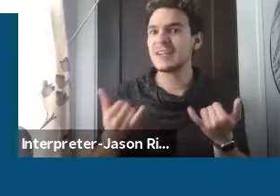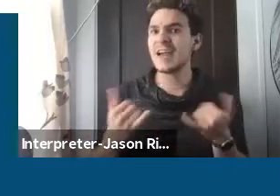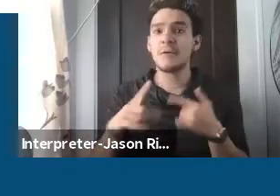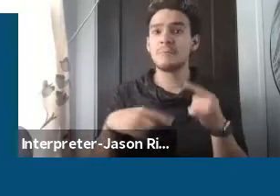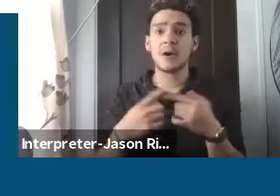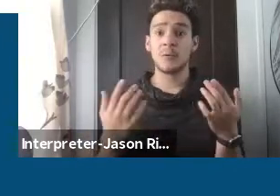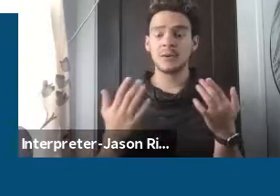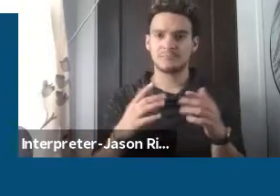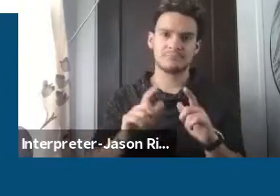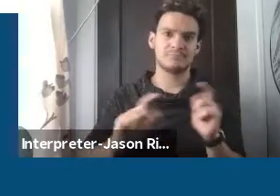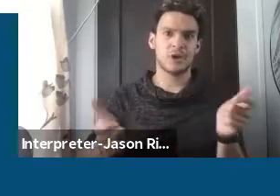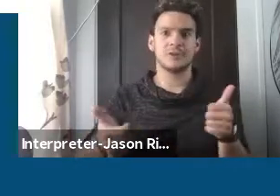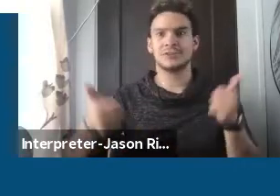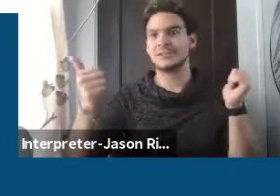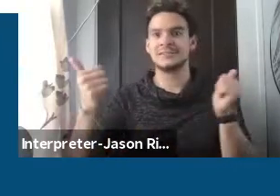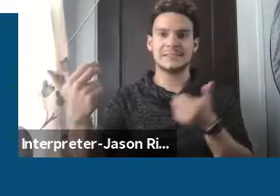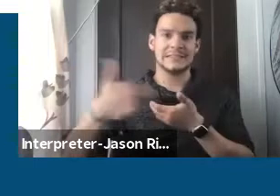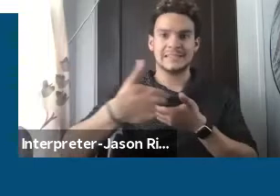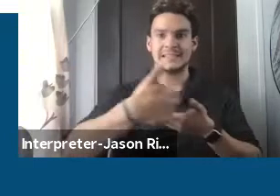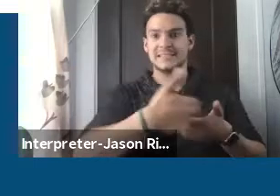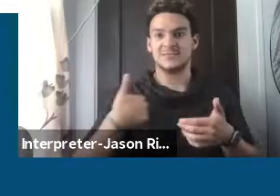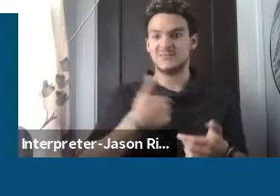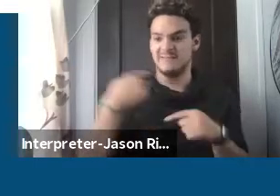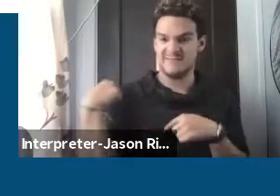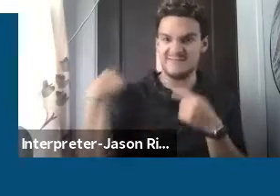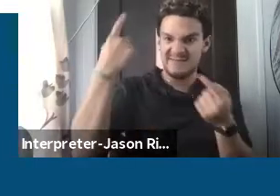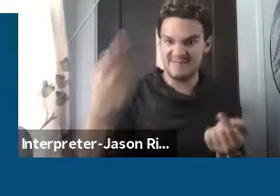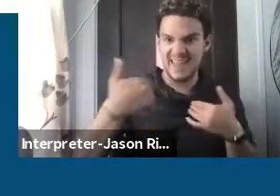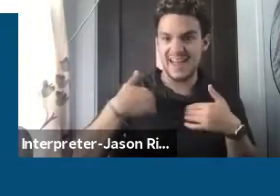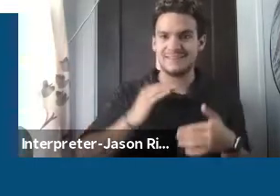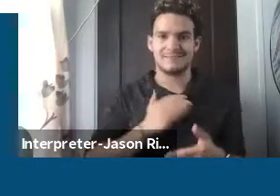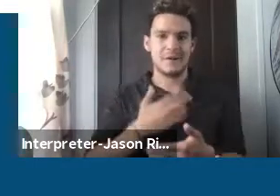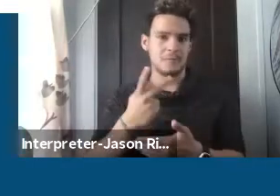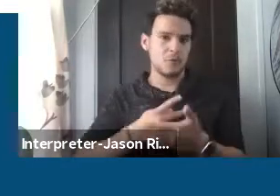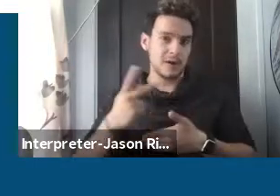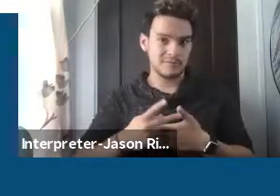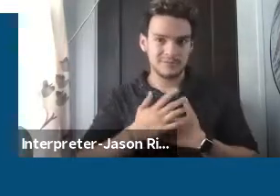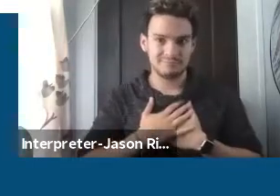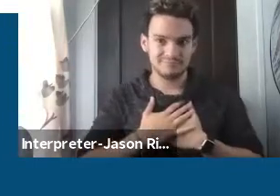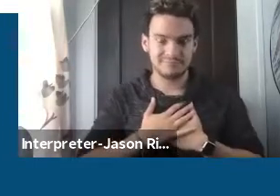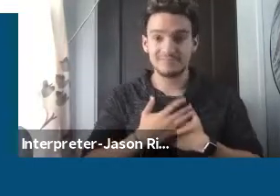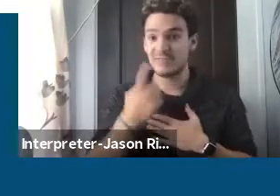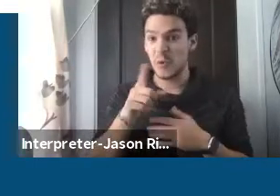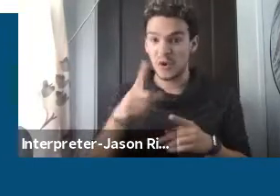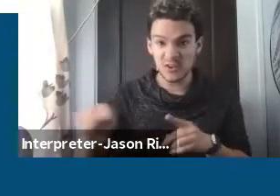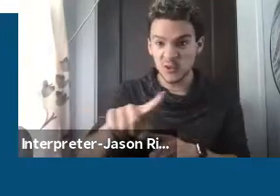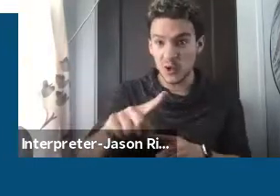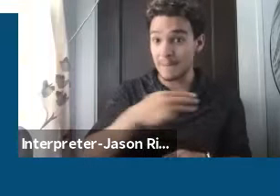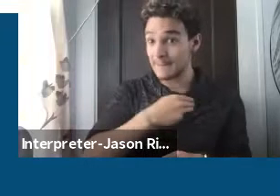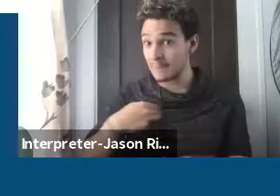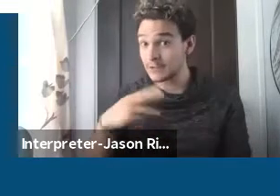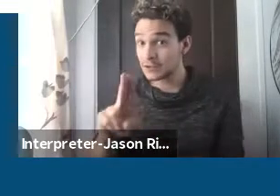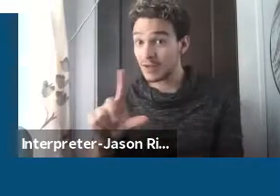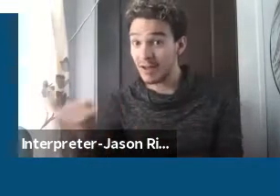the largest attendance ULI Western New York has ever had at one of our programs. For those of you who are members of